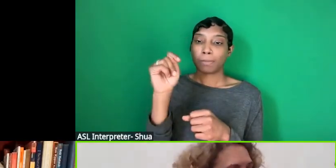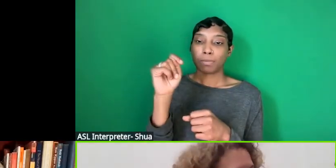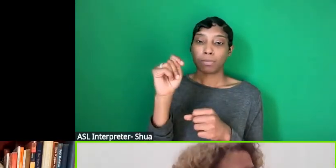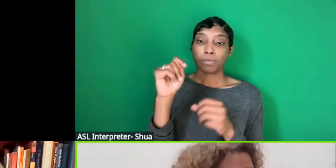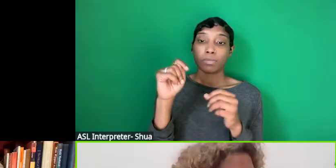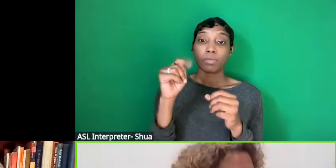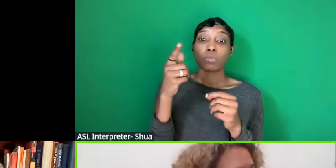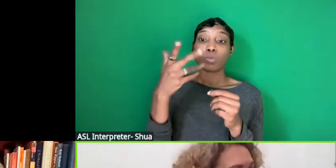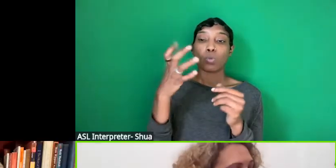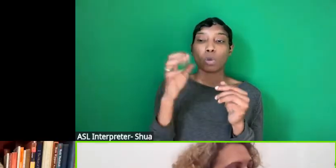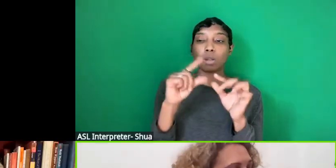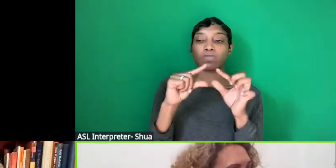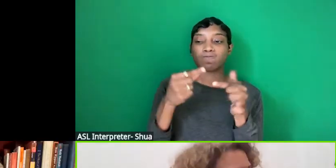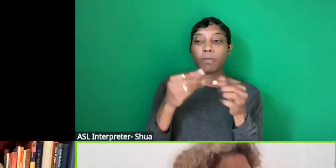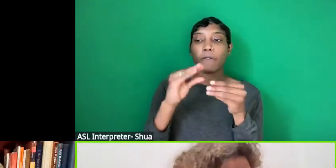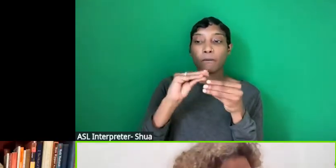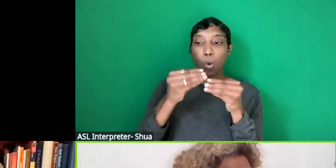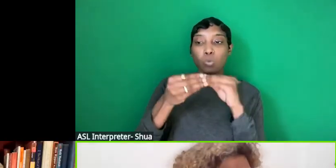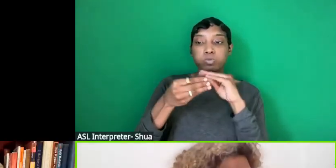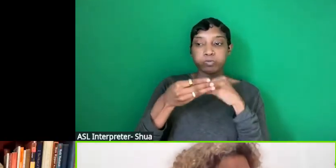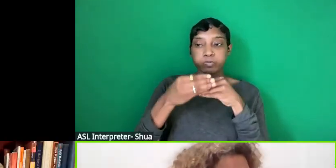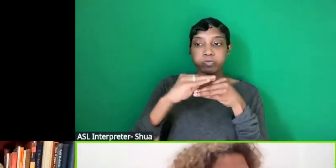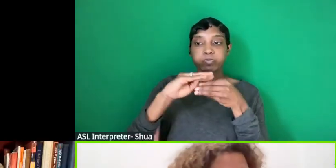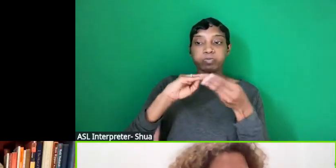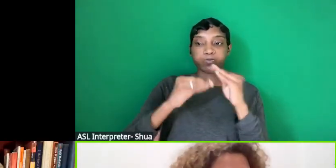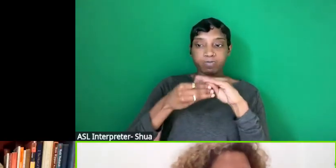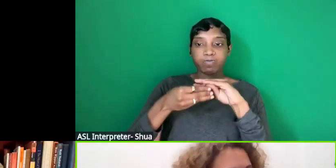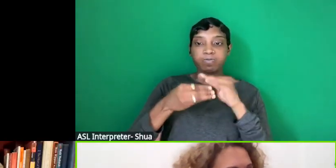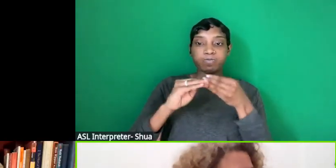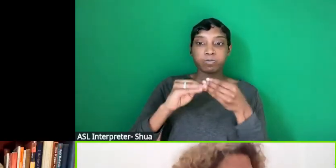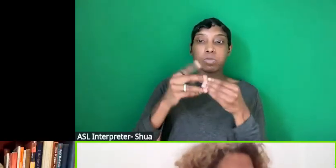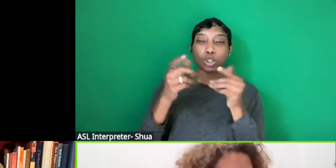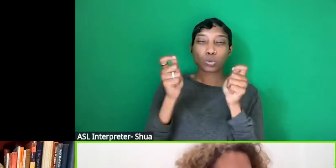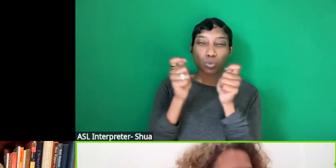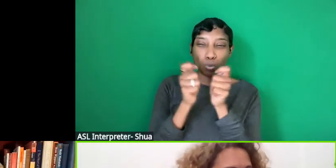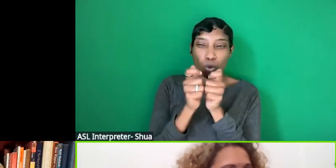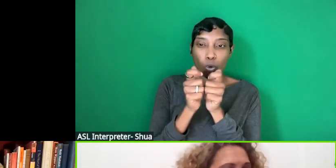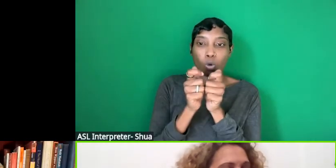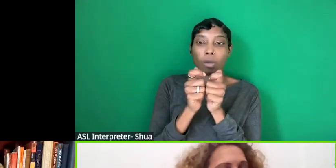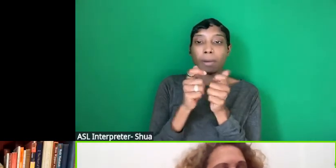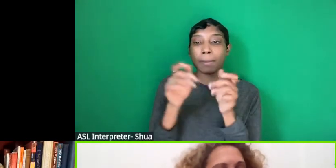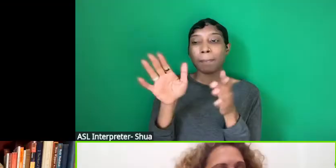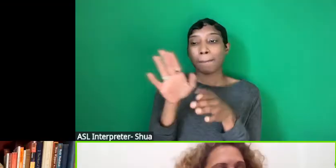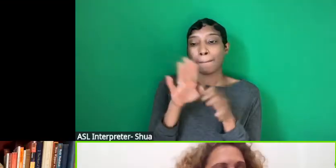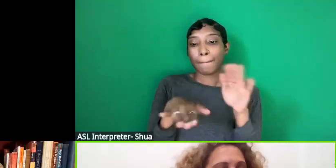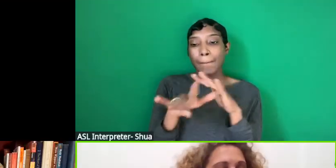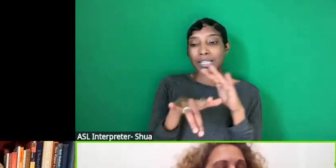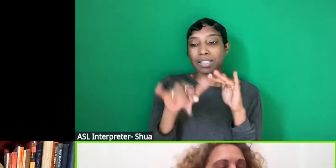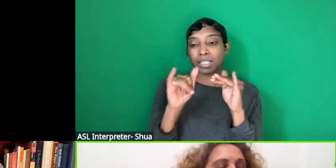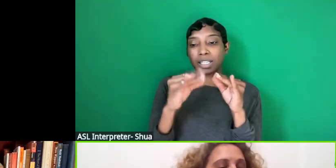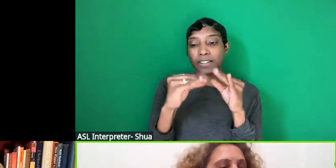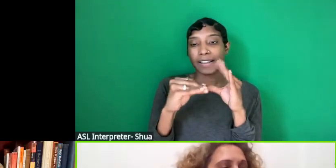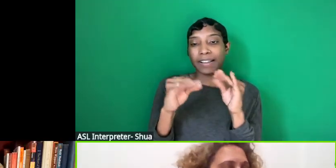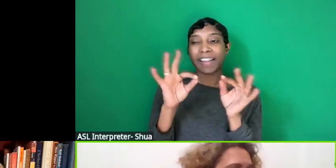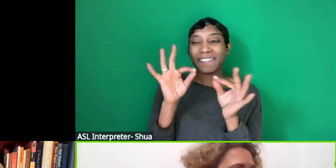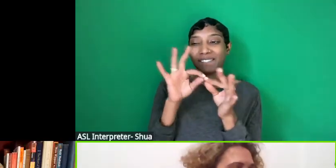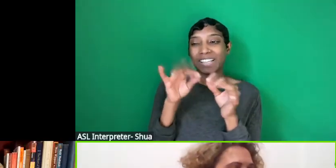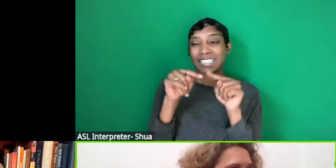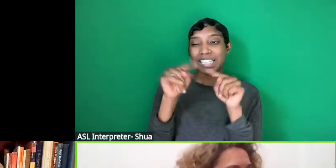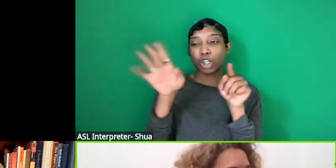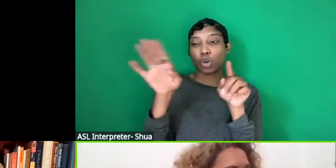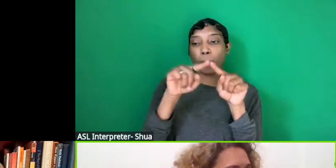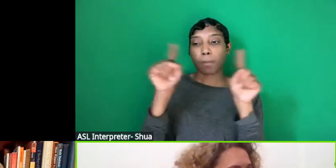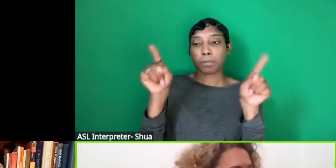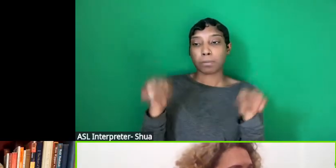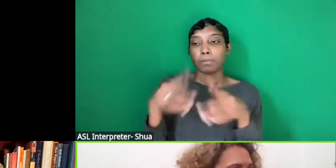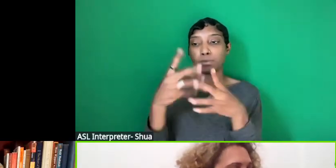You want it to be nice and thick, but you want to fold it over so it's small and it basically fits in. So what I did is I just literally took the fold